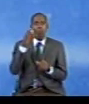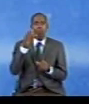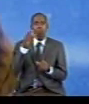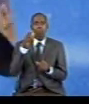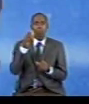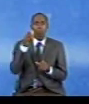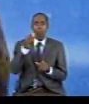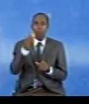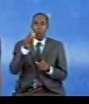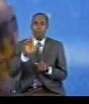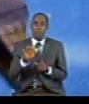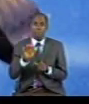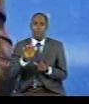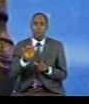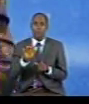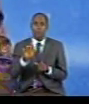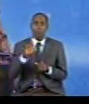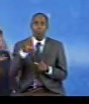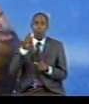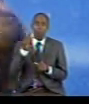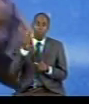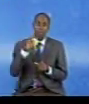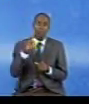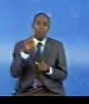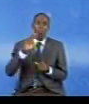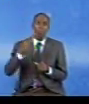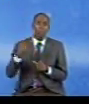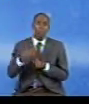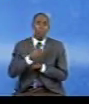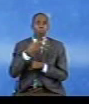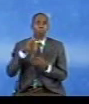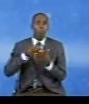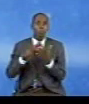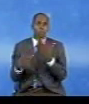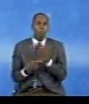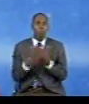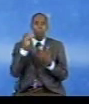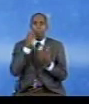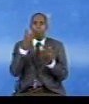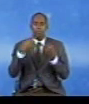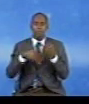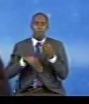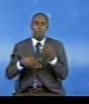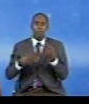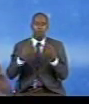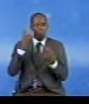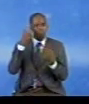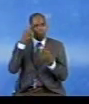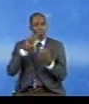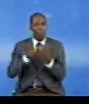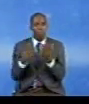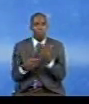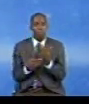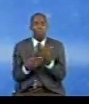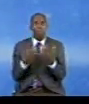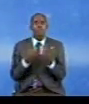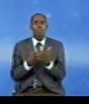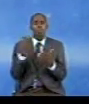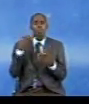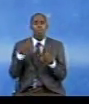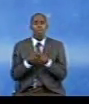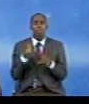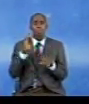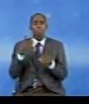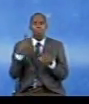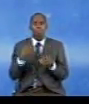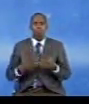the 25th, this third day of the crusade, I came up, I went there, and as if the vibration was more serious,